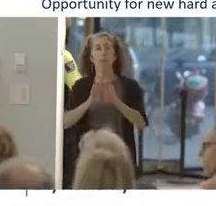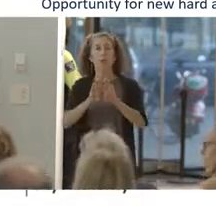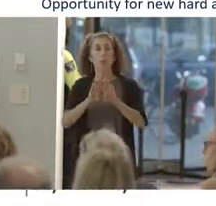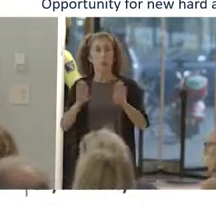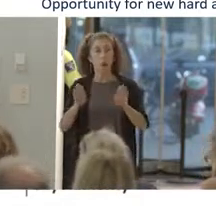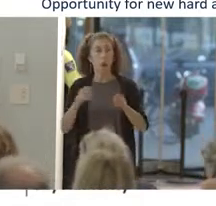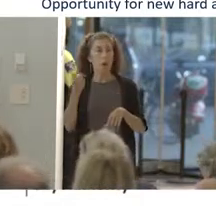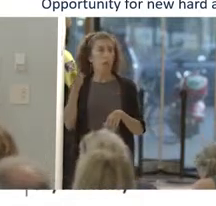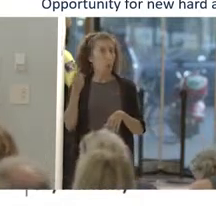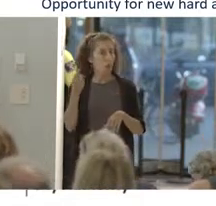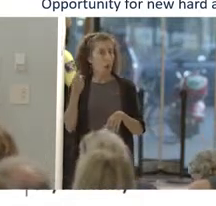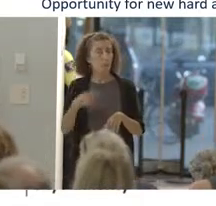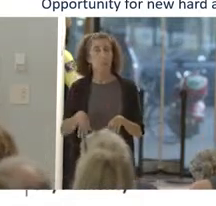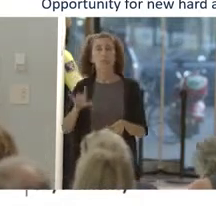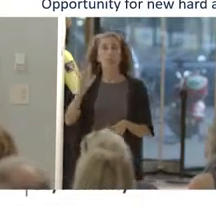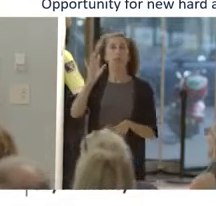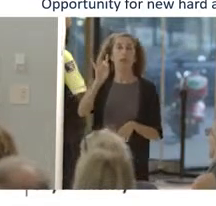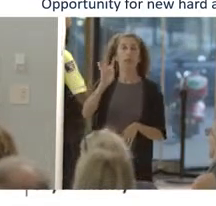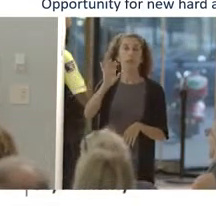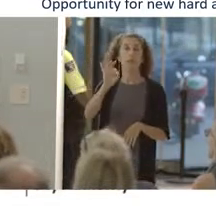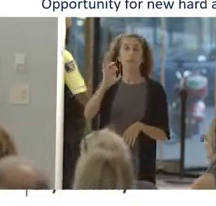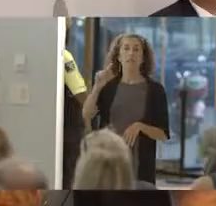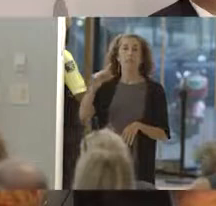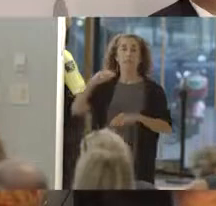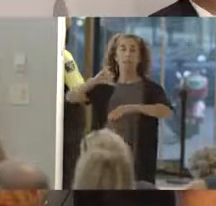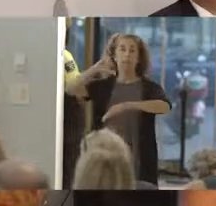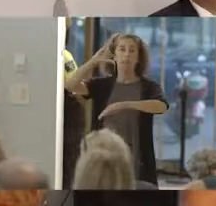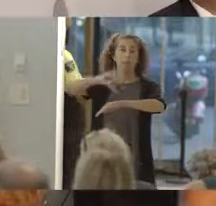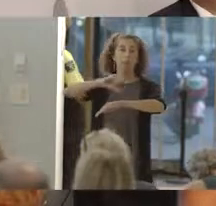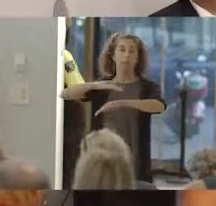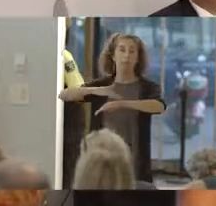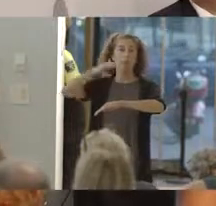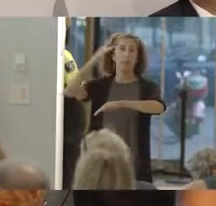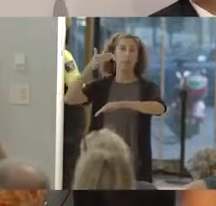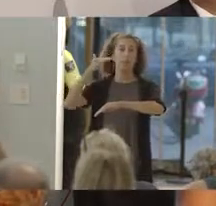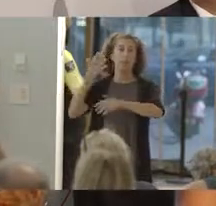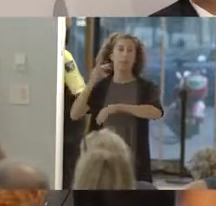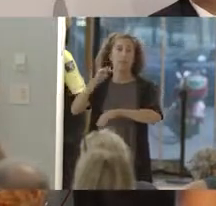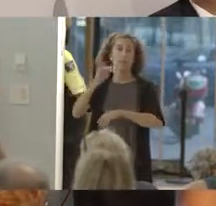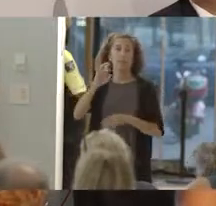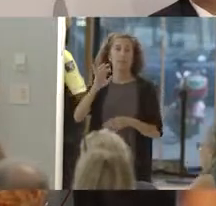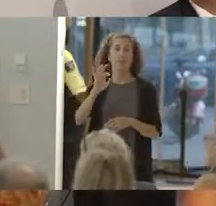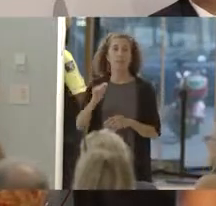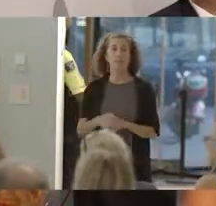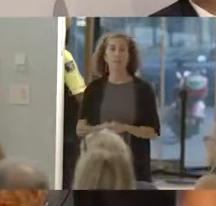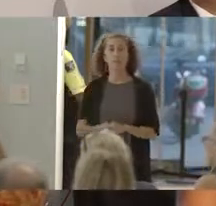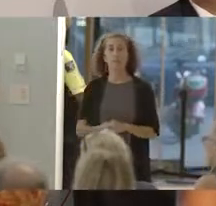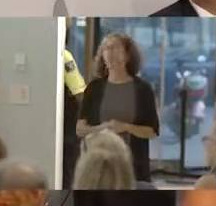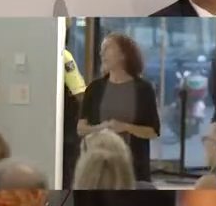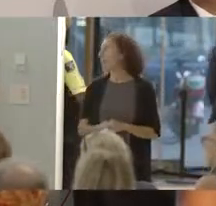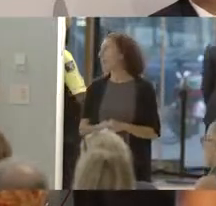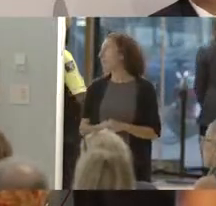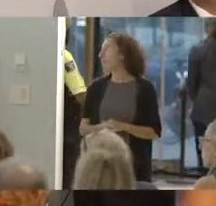It's roughly 8 feet from existing ground level today. That's about how high the flood protection needs to be. So